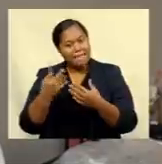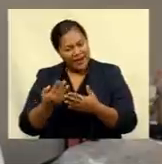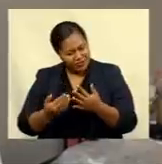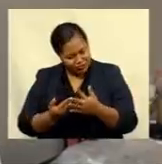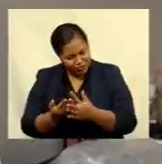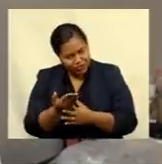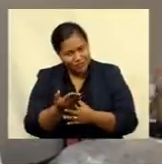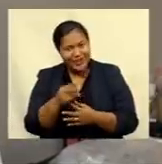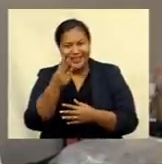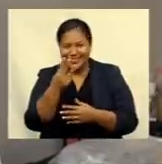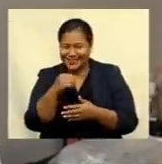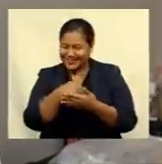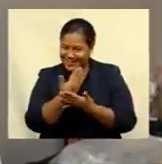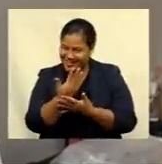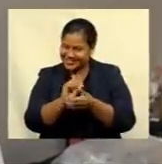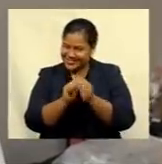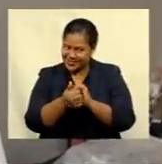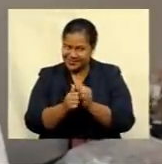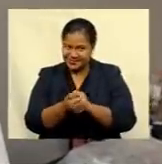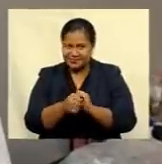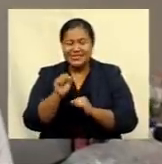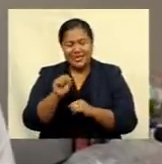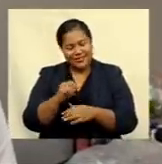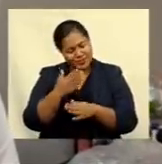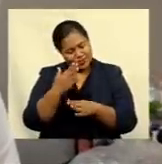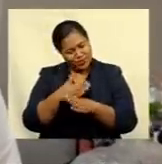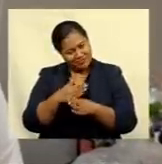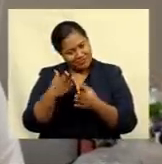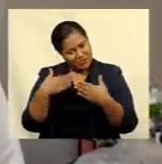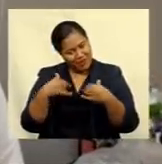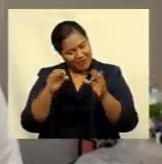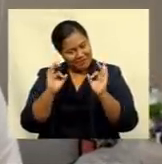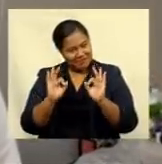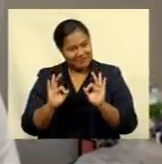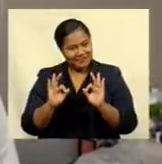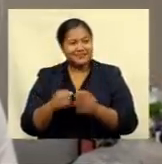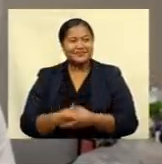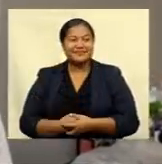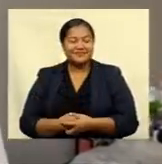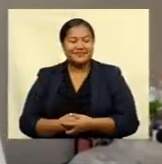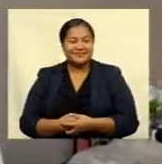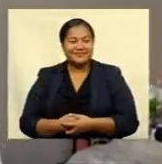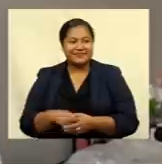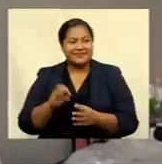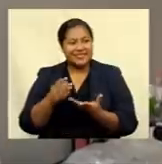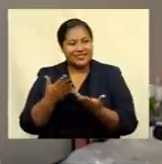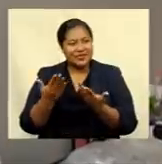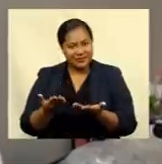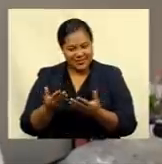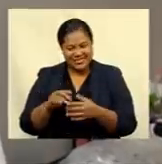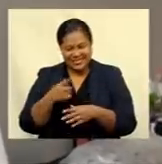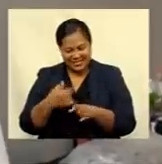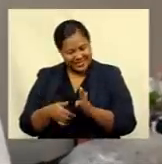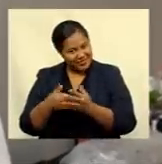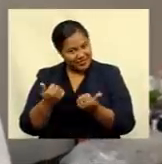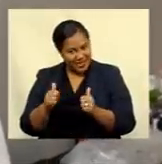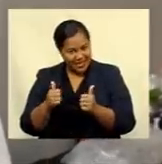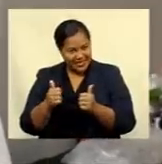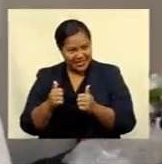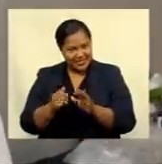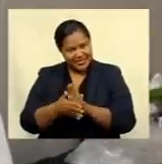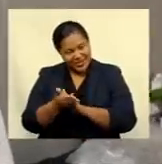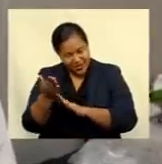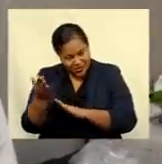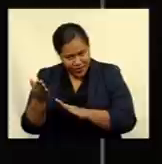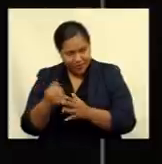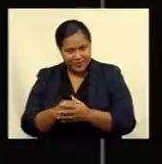So yeah, it's sort of it's a job well done, and that's sort of how you sort of dust yourself down and walk away, is that you got out of it